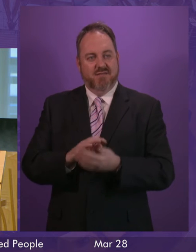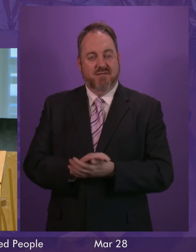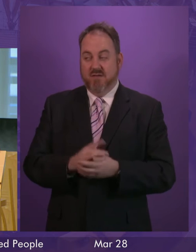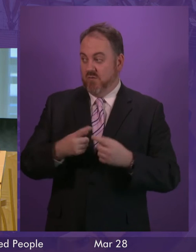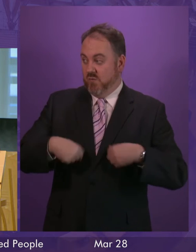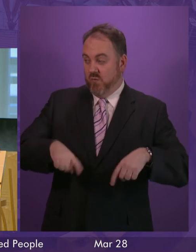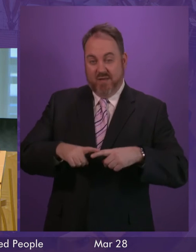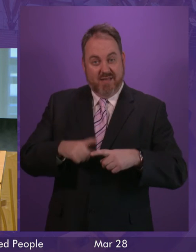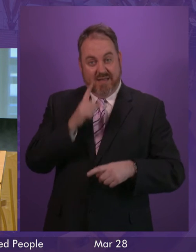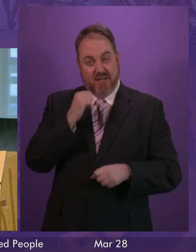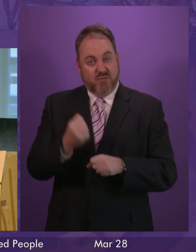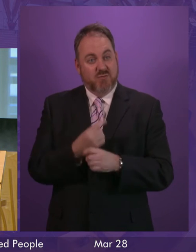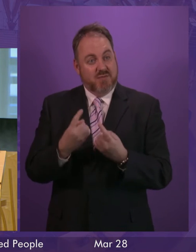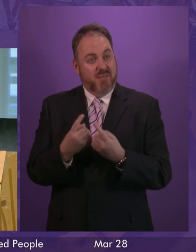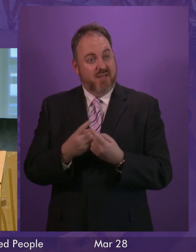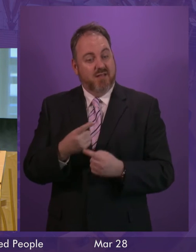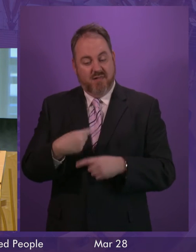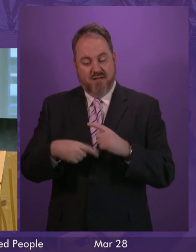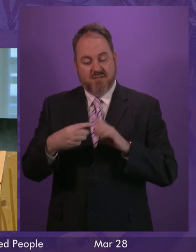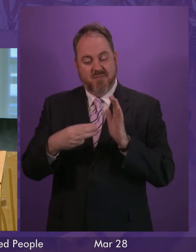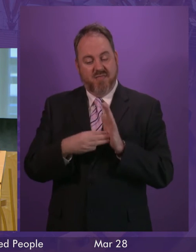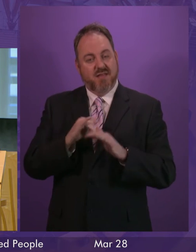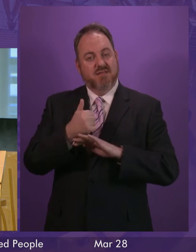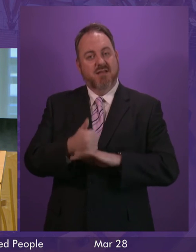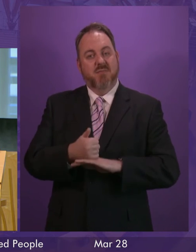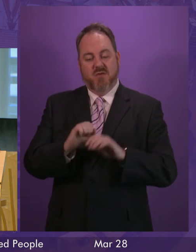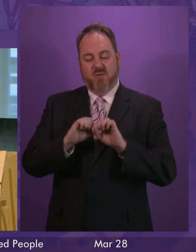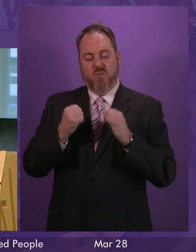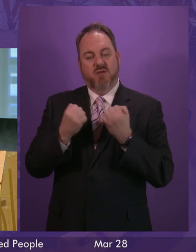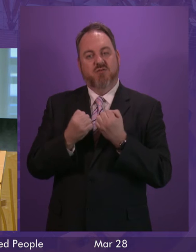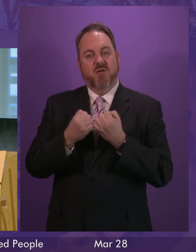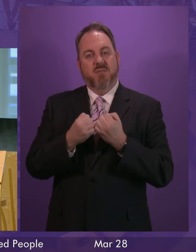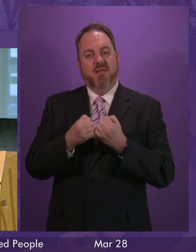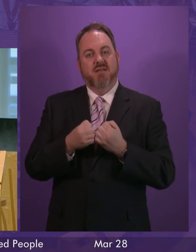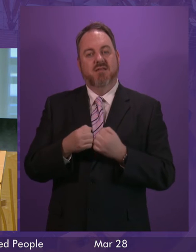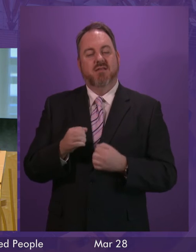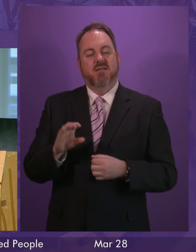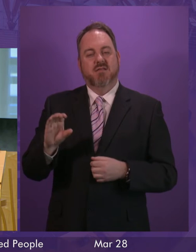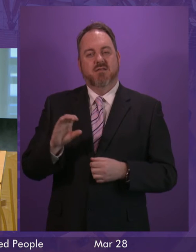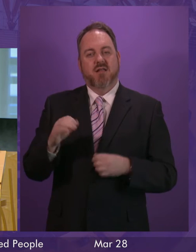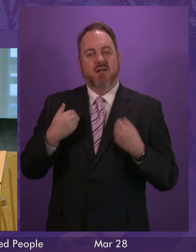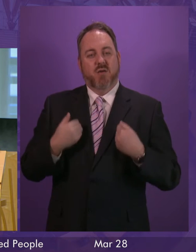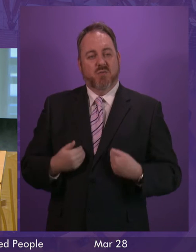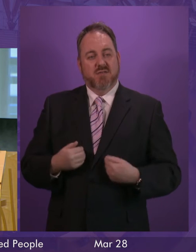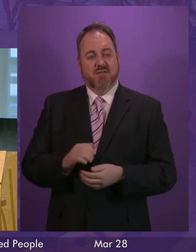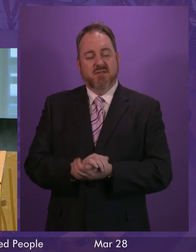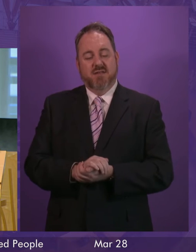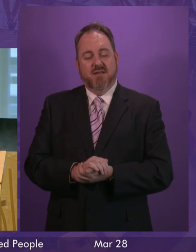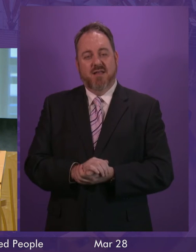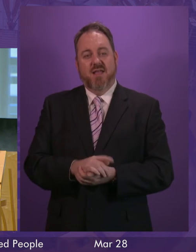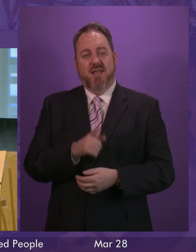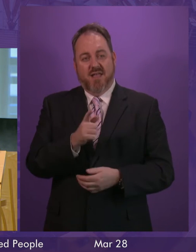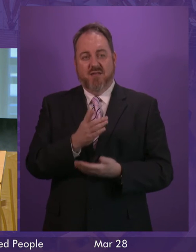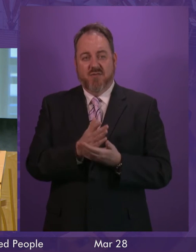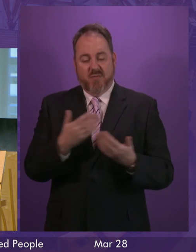MSPs can act too, last month I addressed an excellent workshop and saw quotes about the Disability Confident Employers Scheme and how we can better assist people with